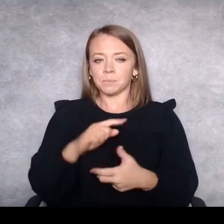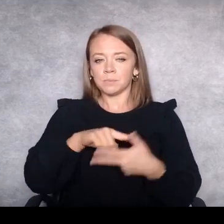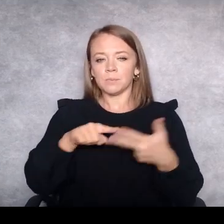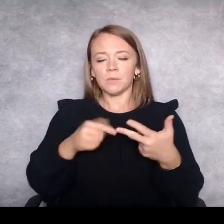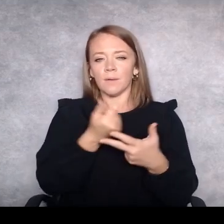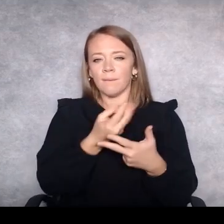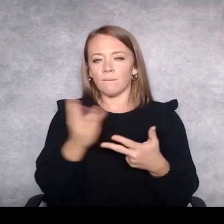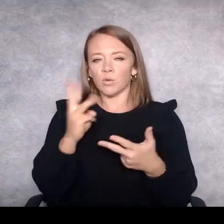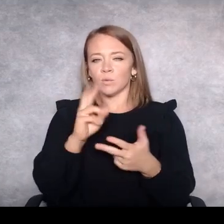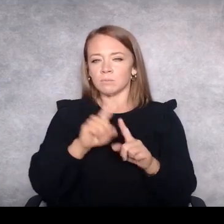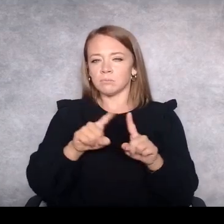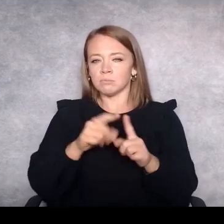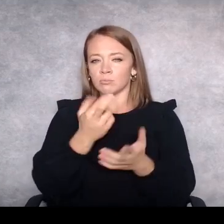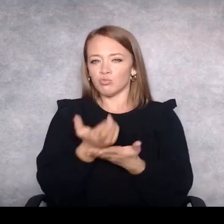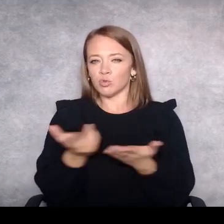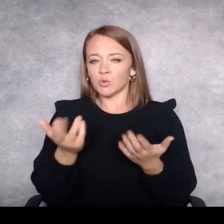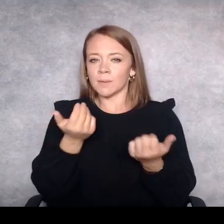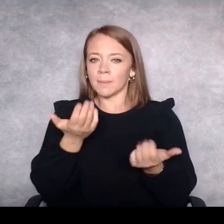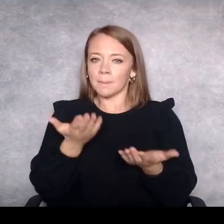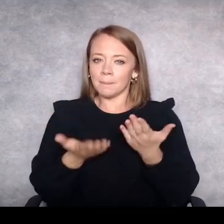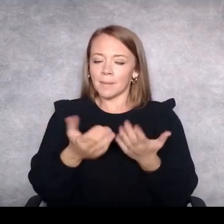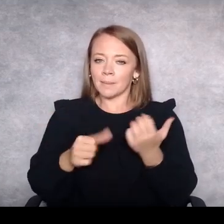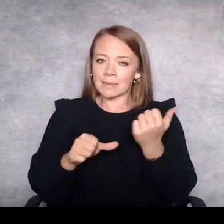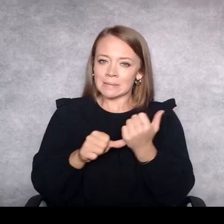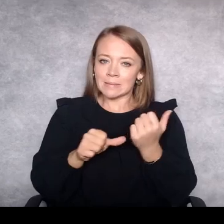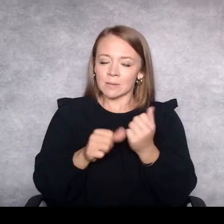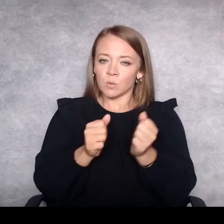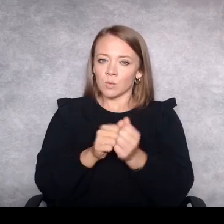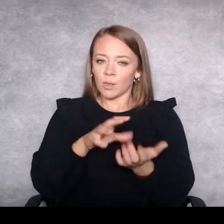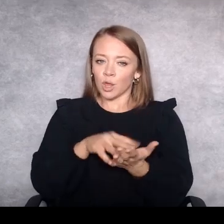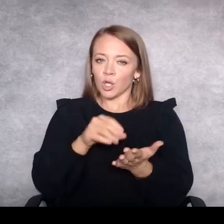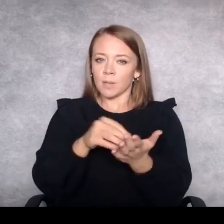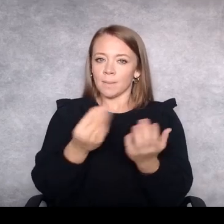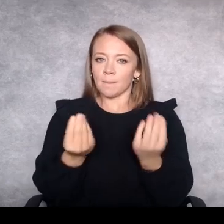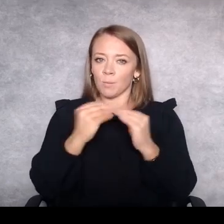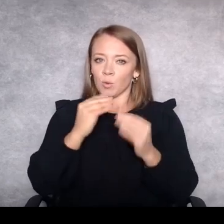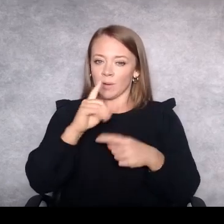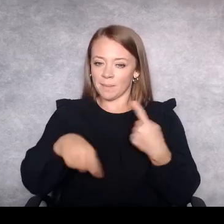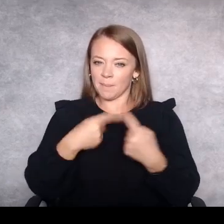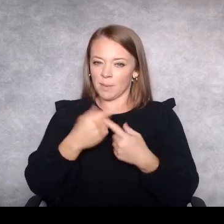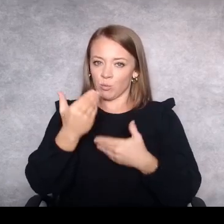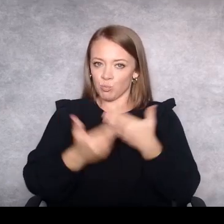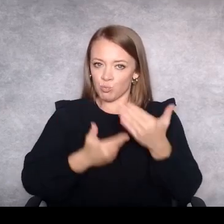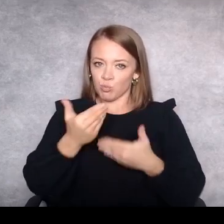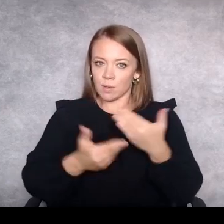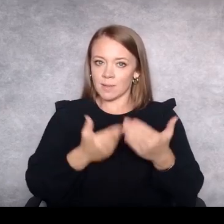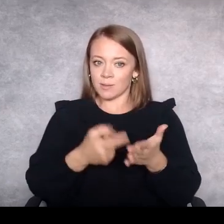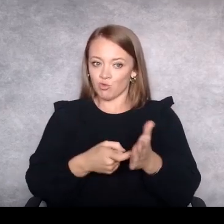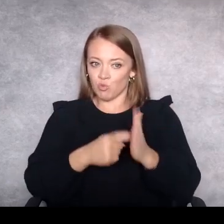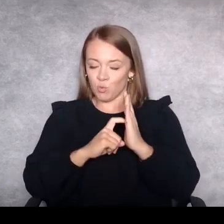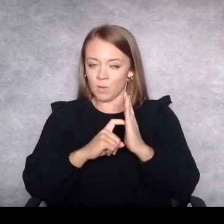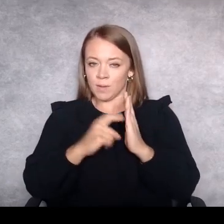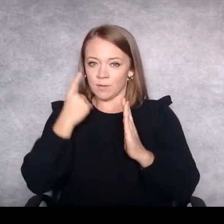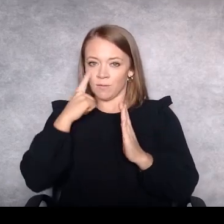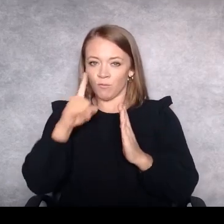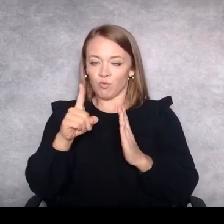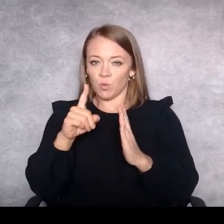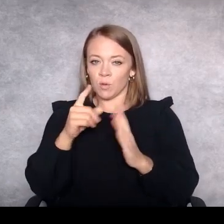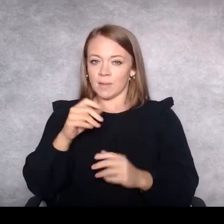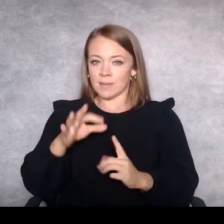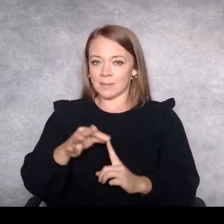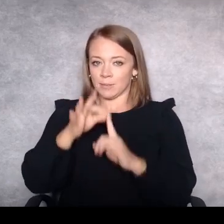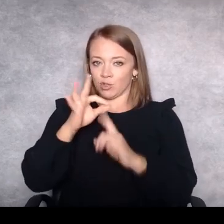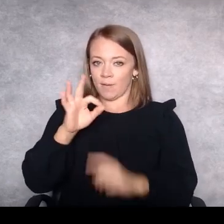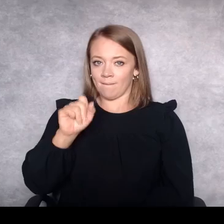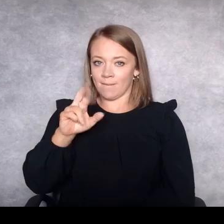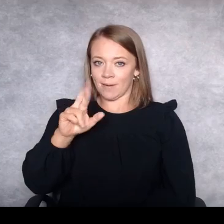Here are a few additional resources that may assist in learning more about the process and requirements related to the